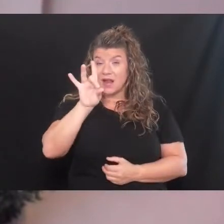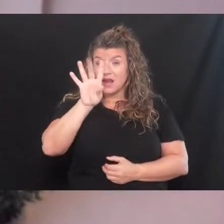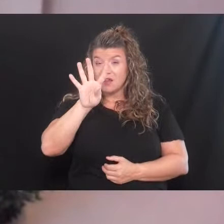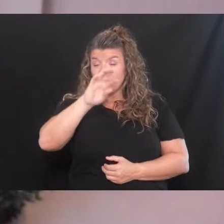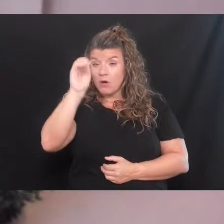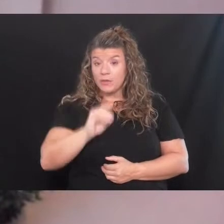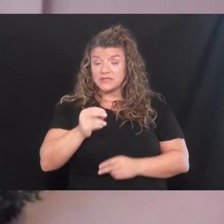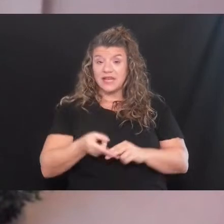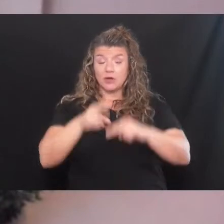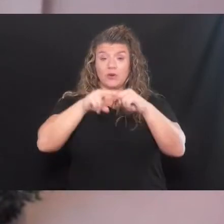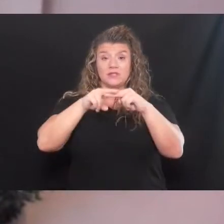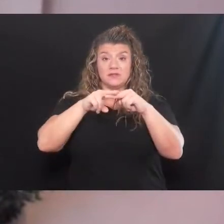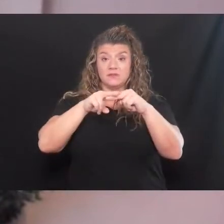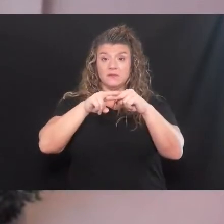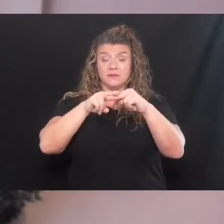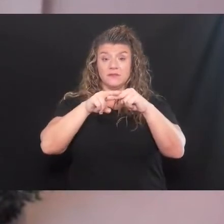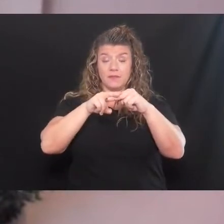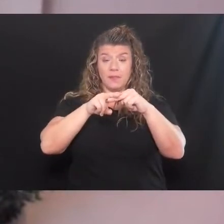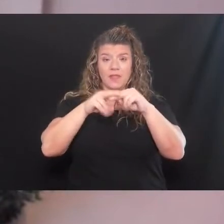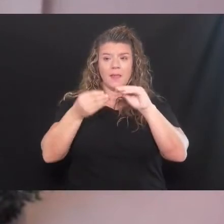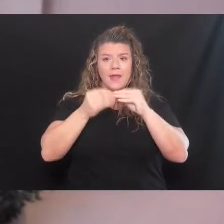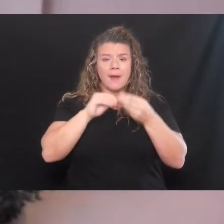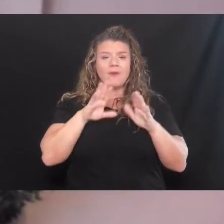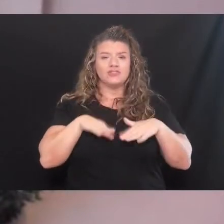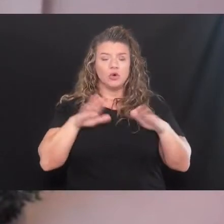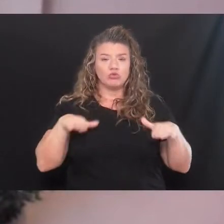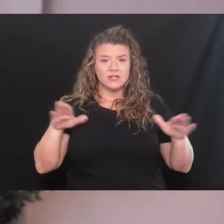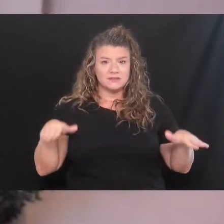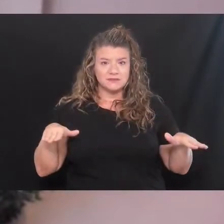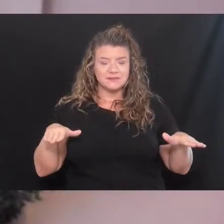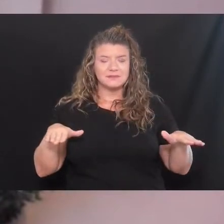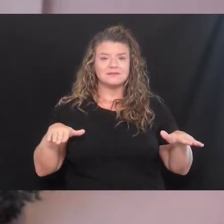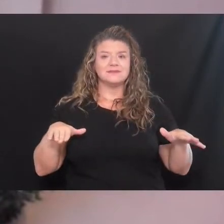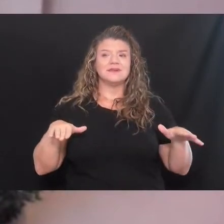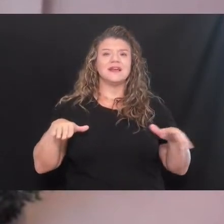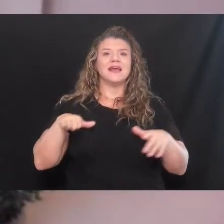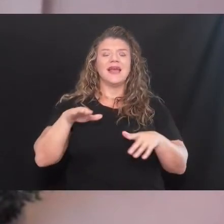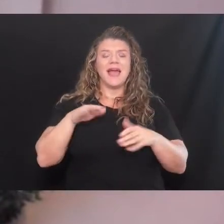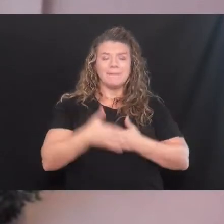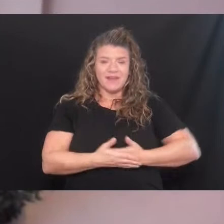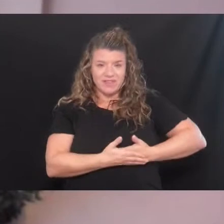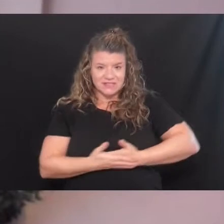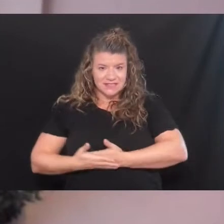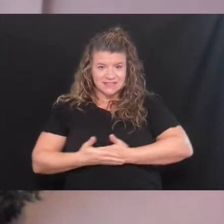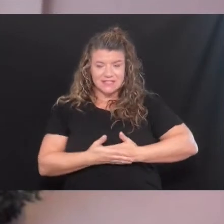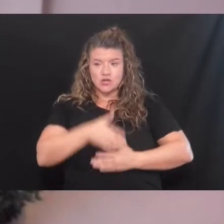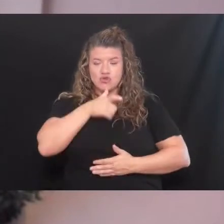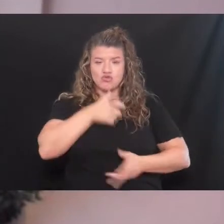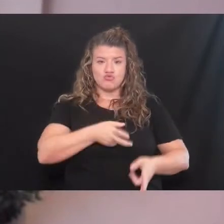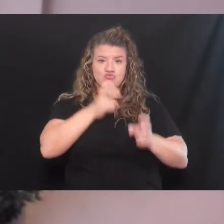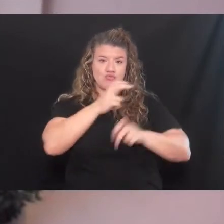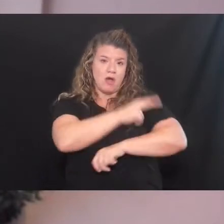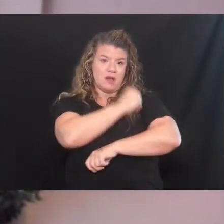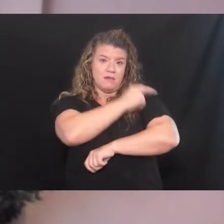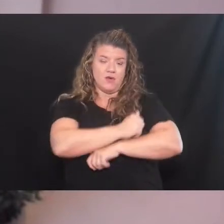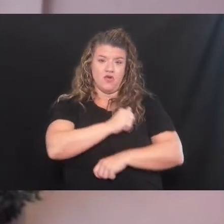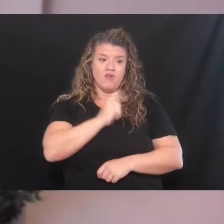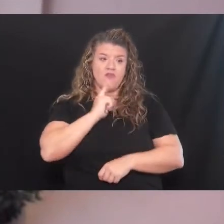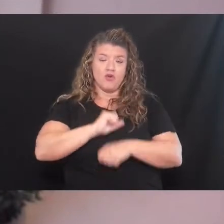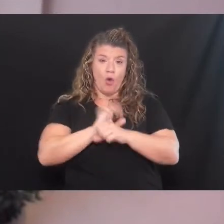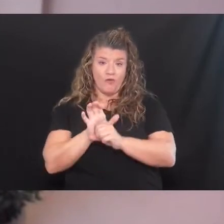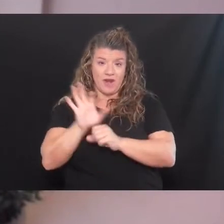84% increase in the number of children and infants who have been hospitalized for